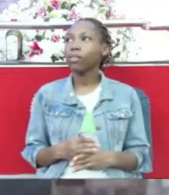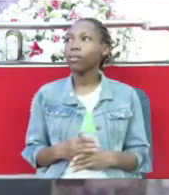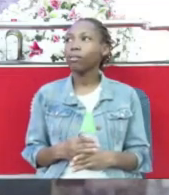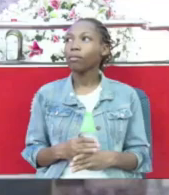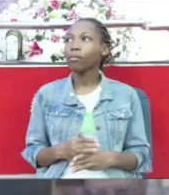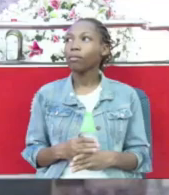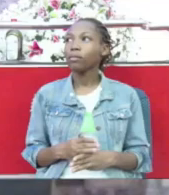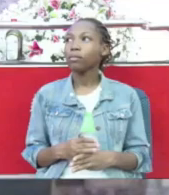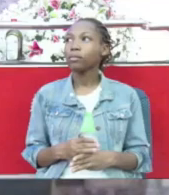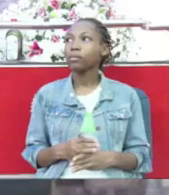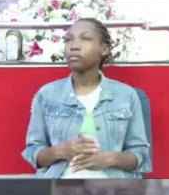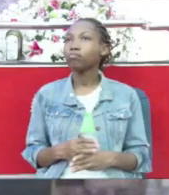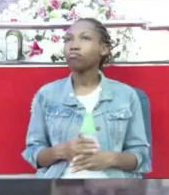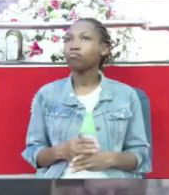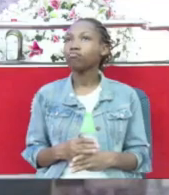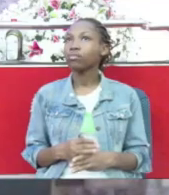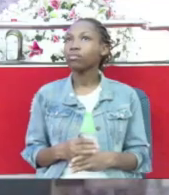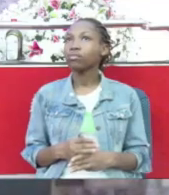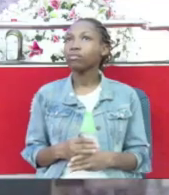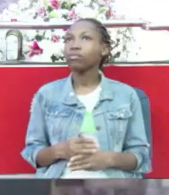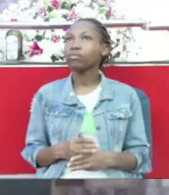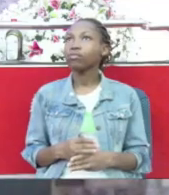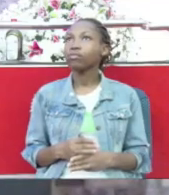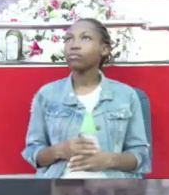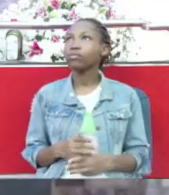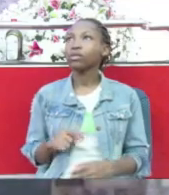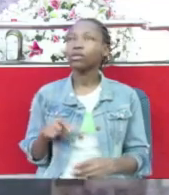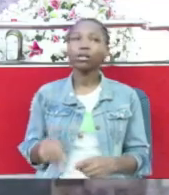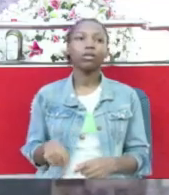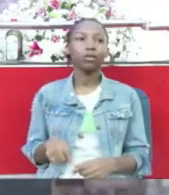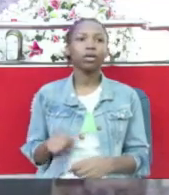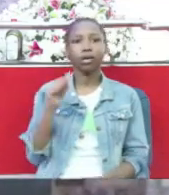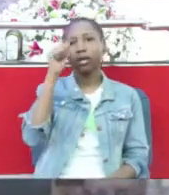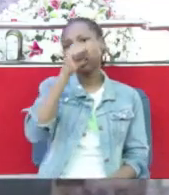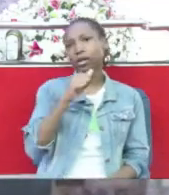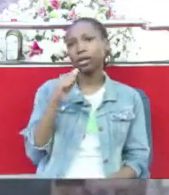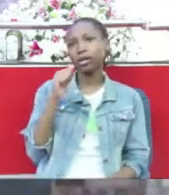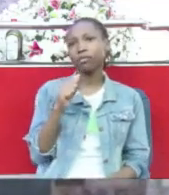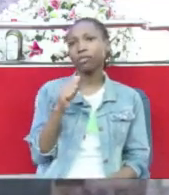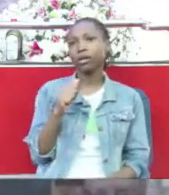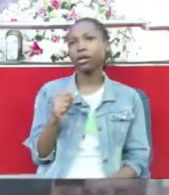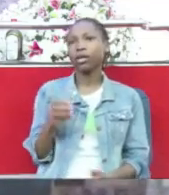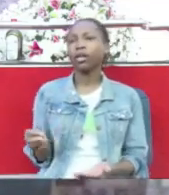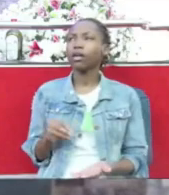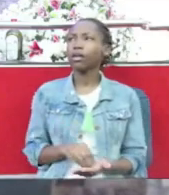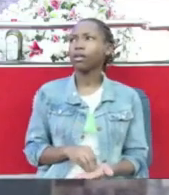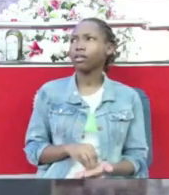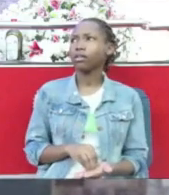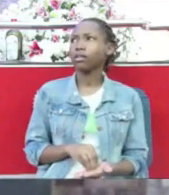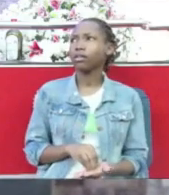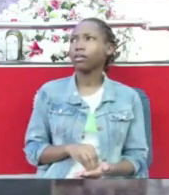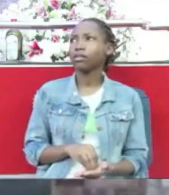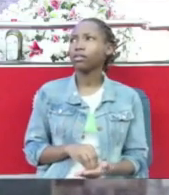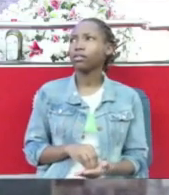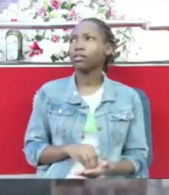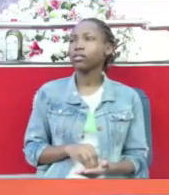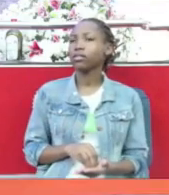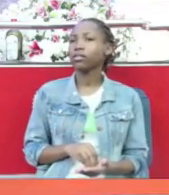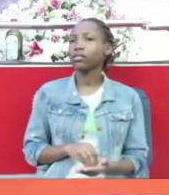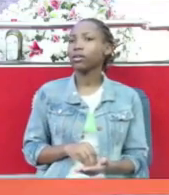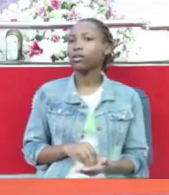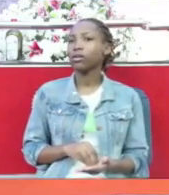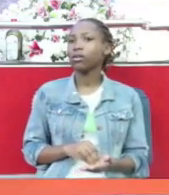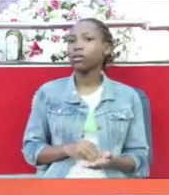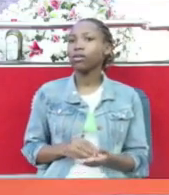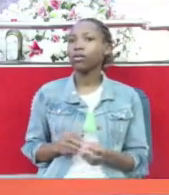and South America and we are in Africa. Tuko hapa Afrika. Again, there are entities actually, organizations that are researching the whole space